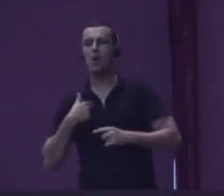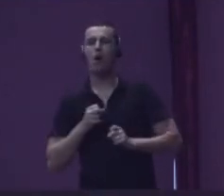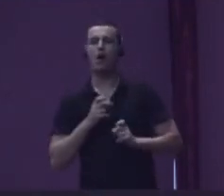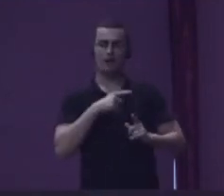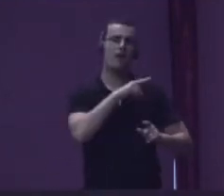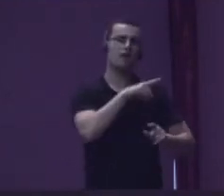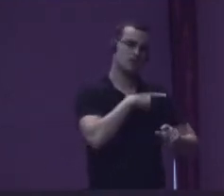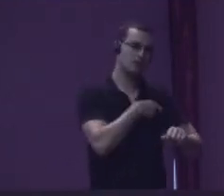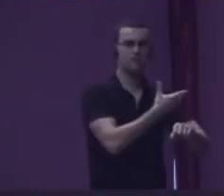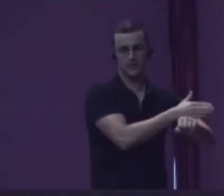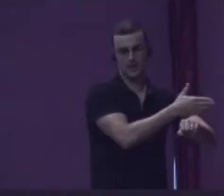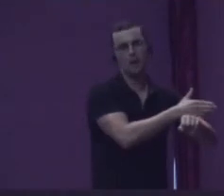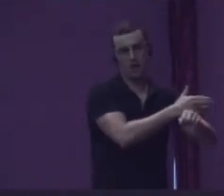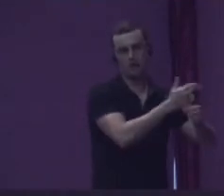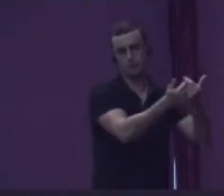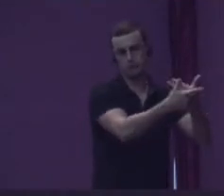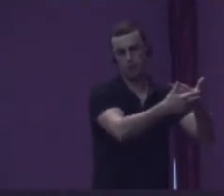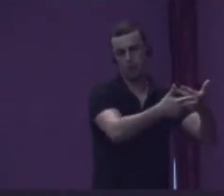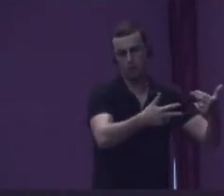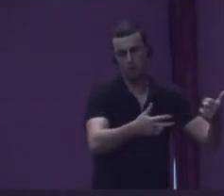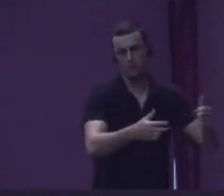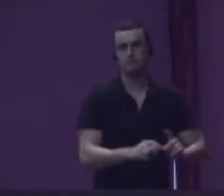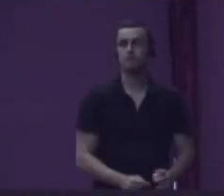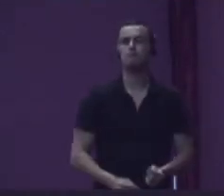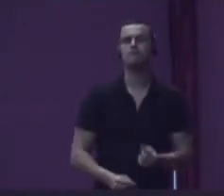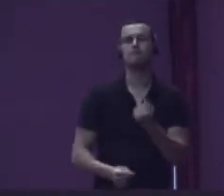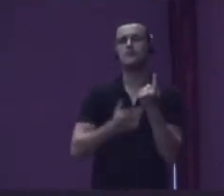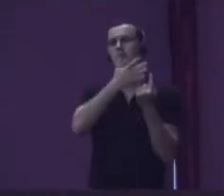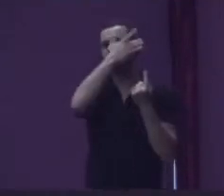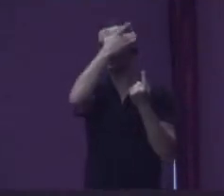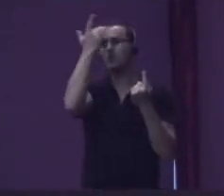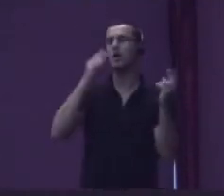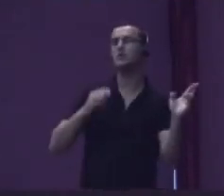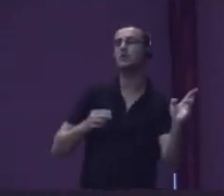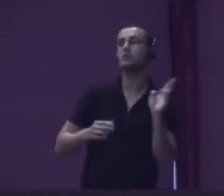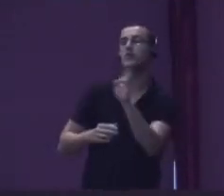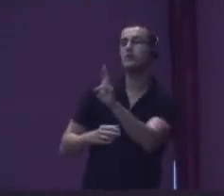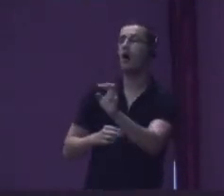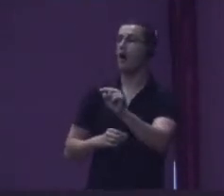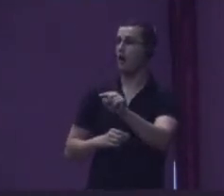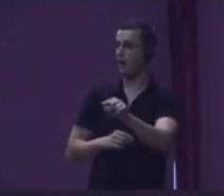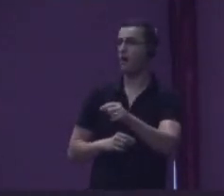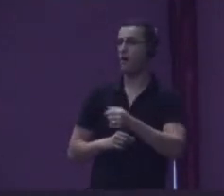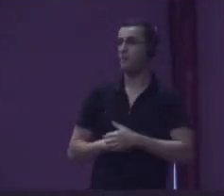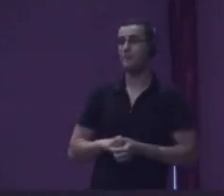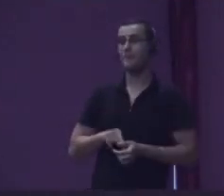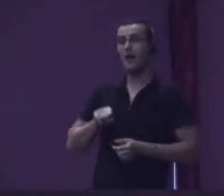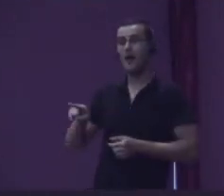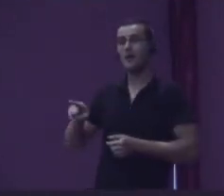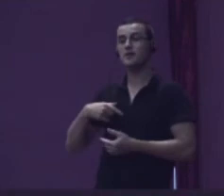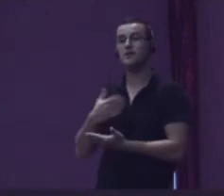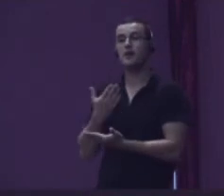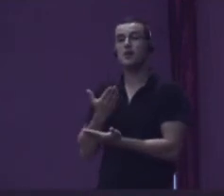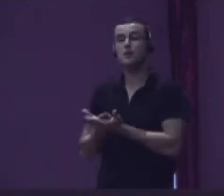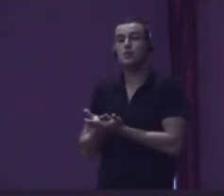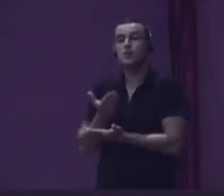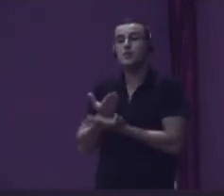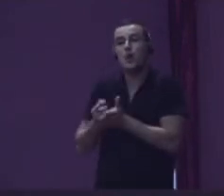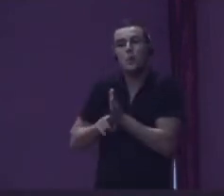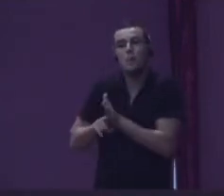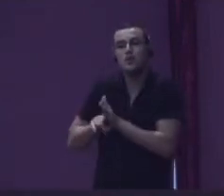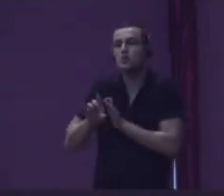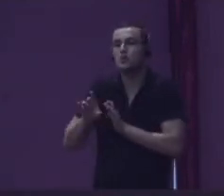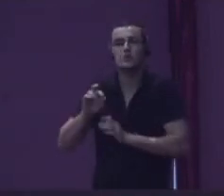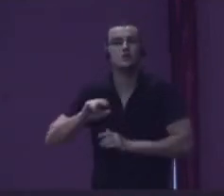And someone else said because I was studying these, there wasn't testing her. So there was that aspect